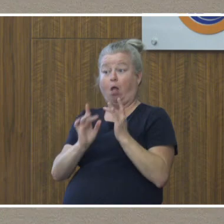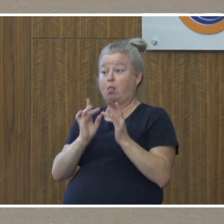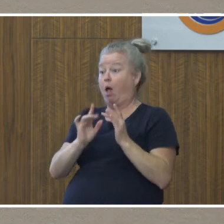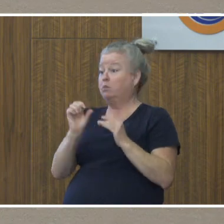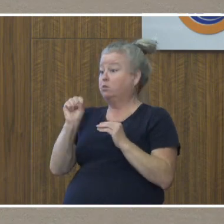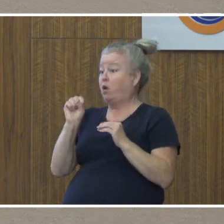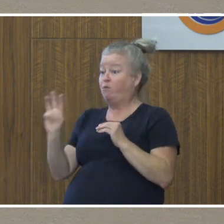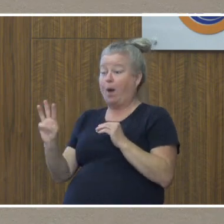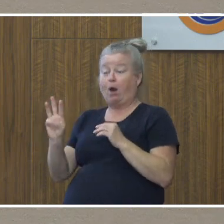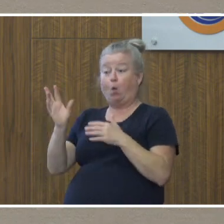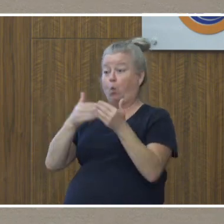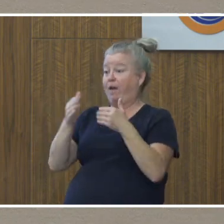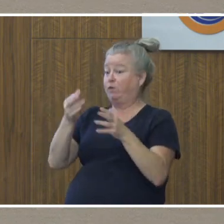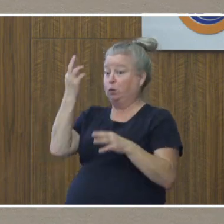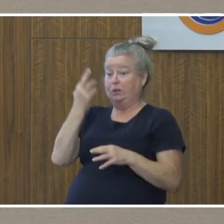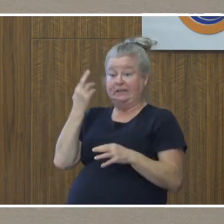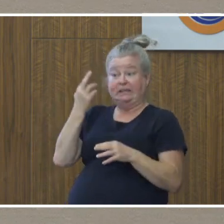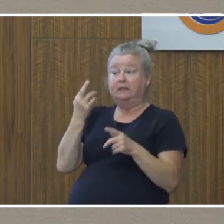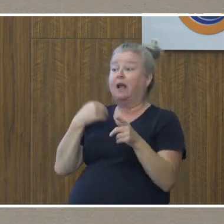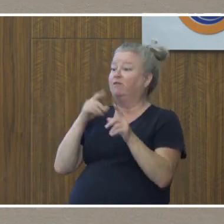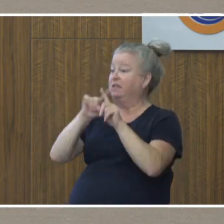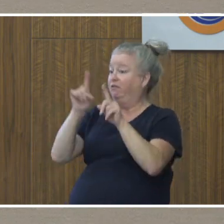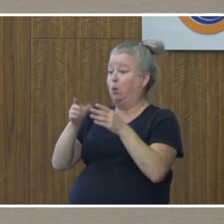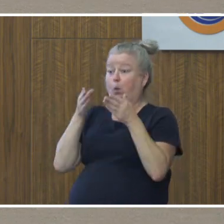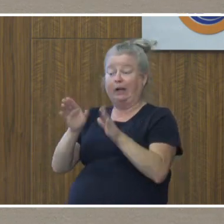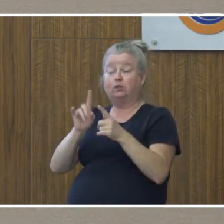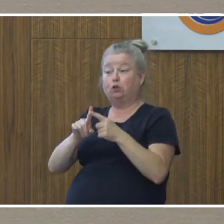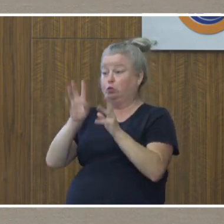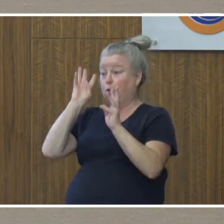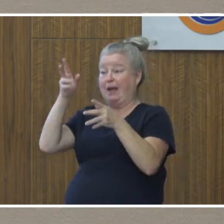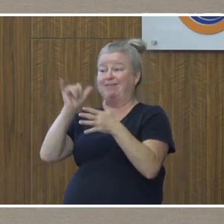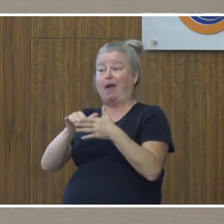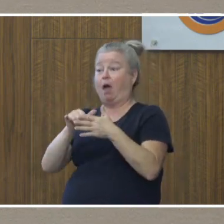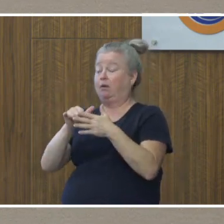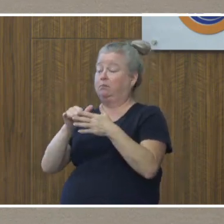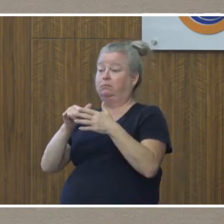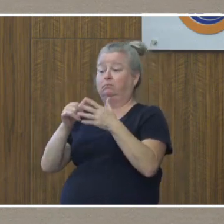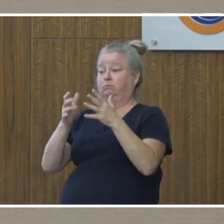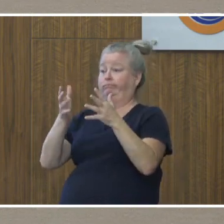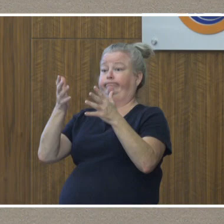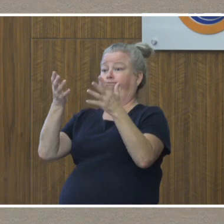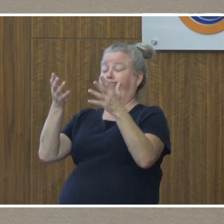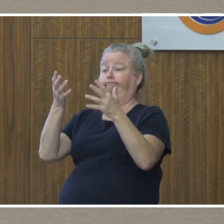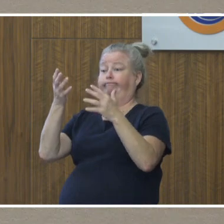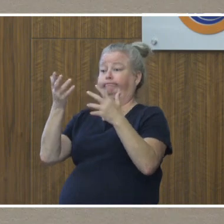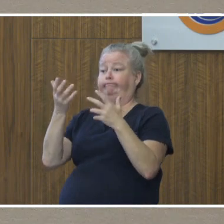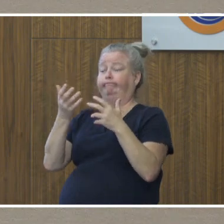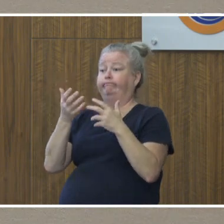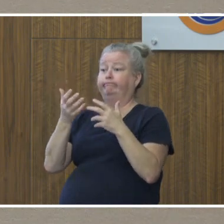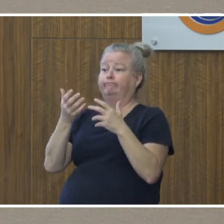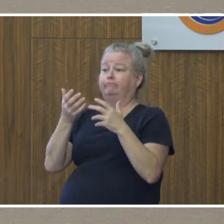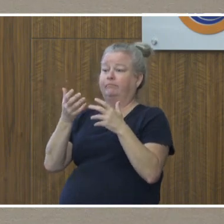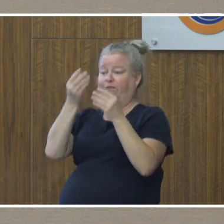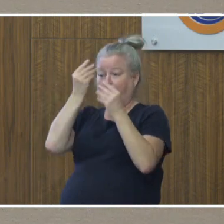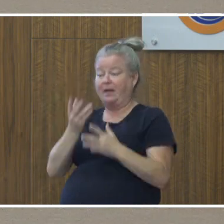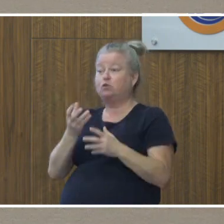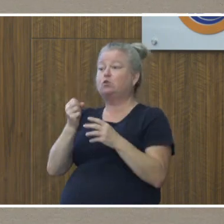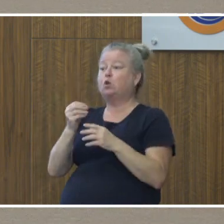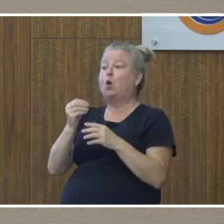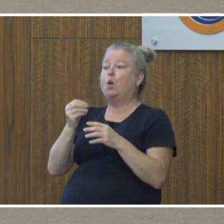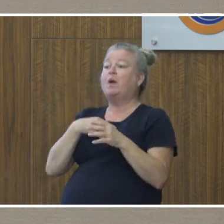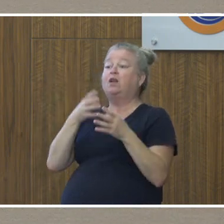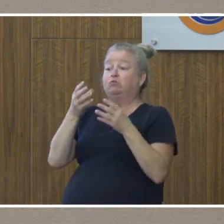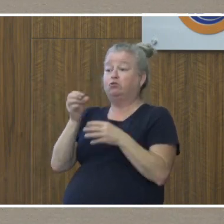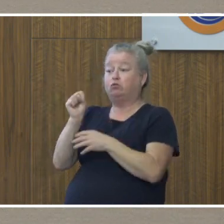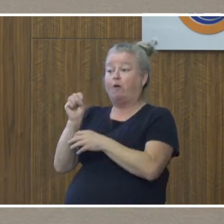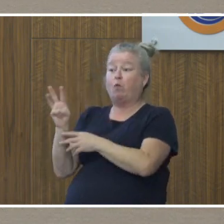software for whatever reason, there are different ways to create those building blocks. But the software does have the census block, which is the